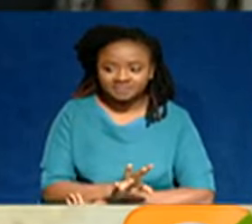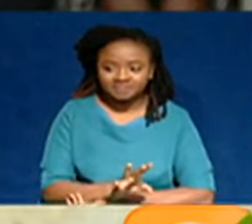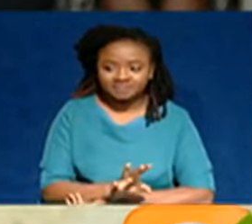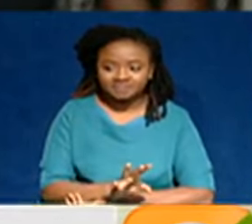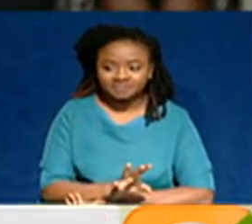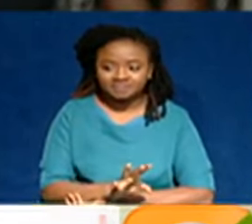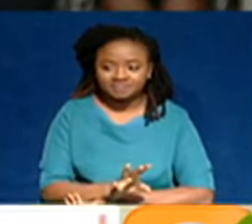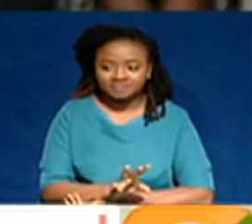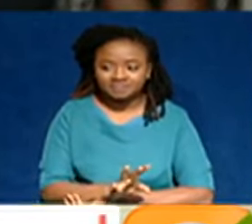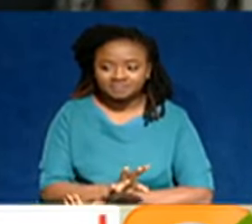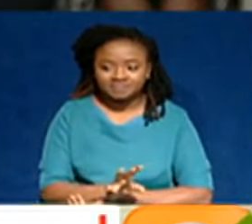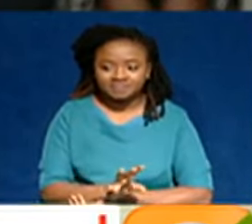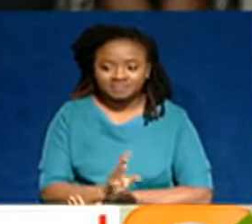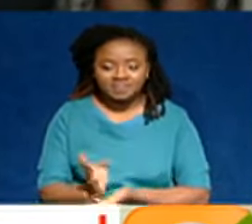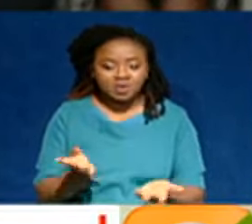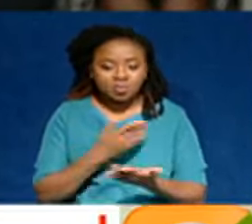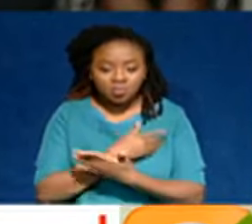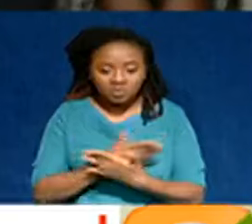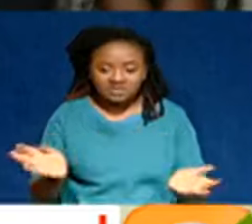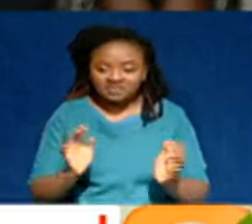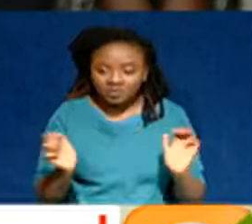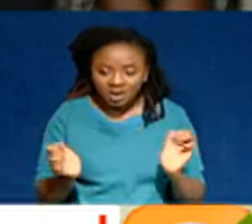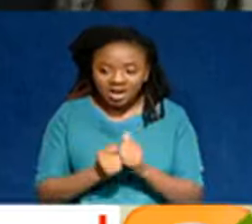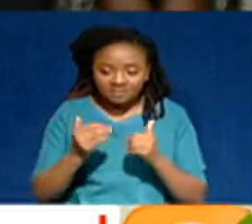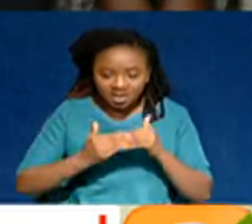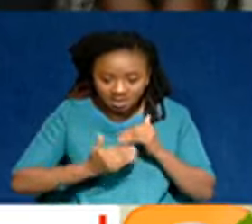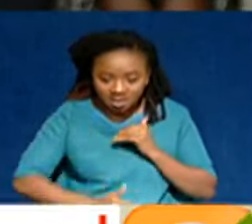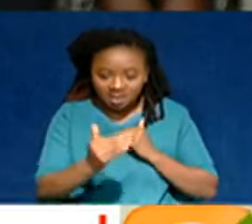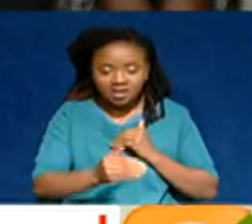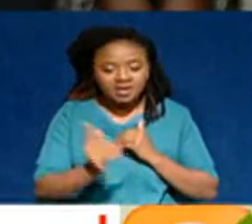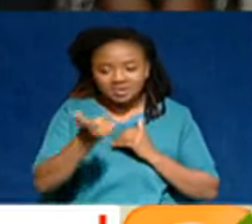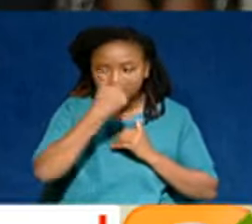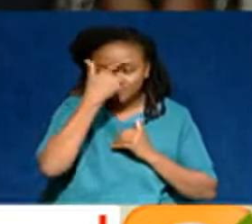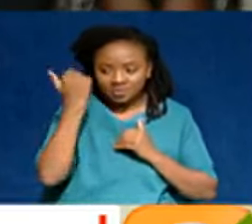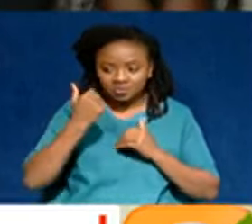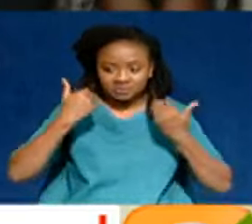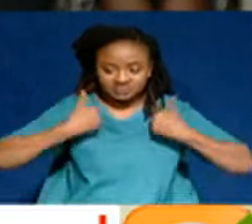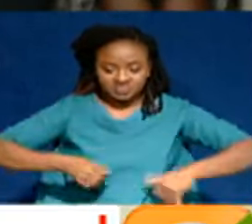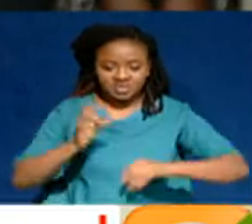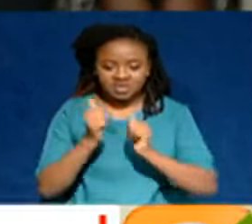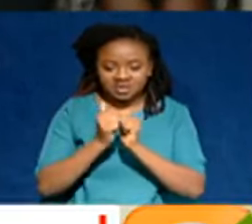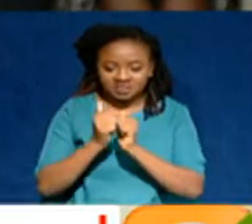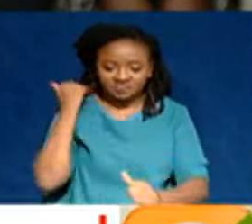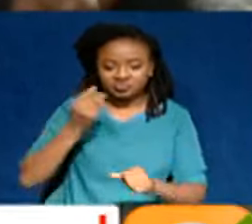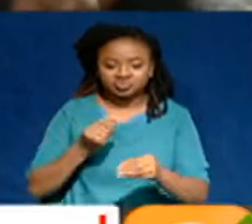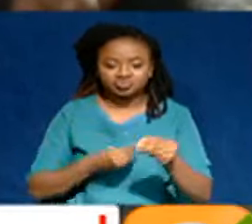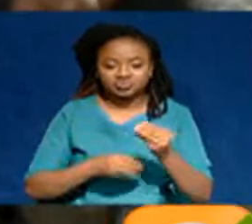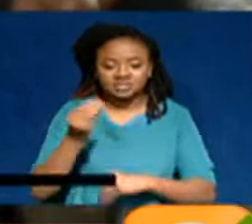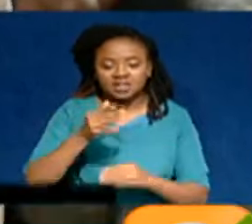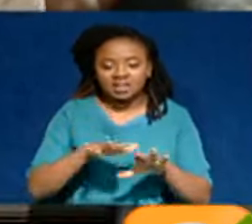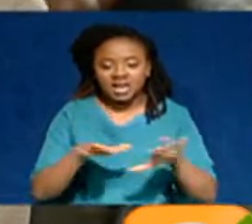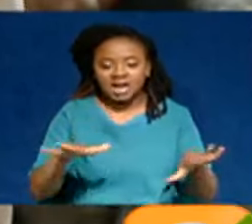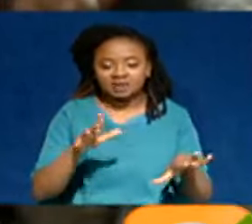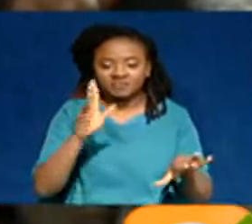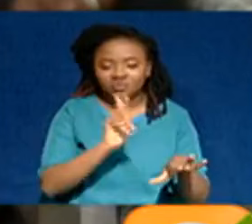happen is because I have refused to cede land occasion.